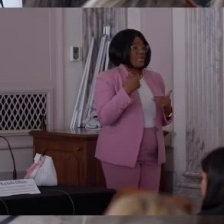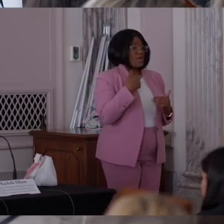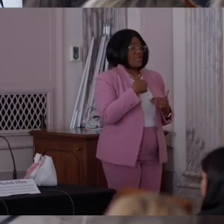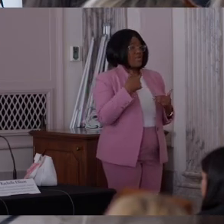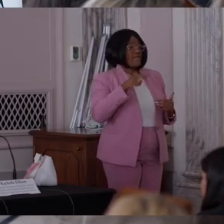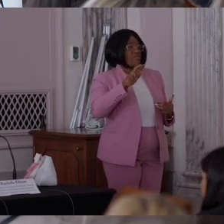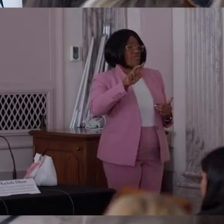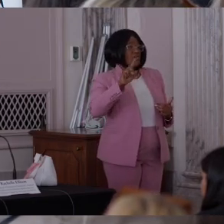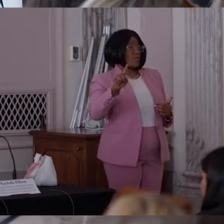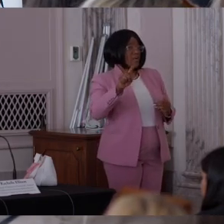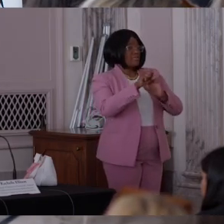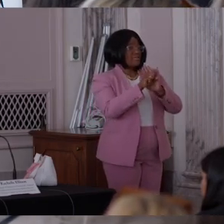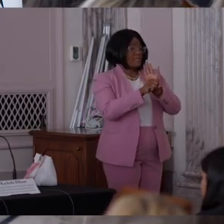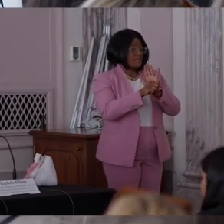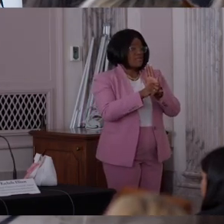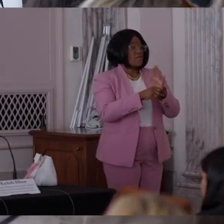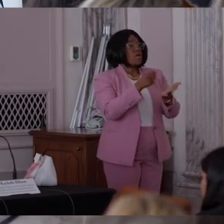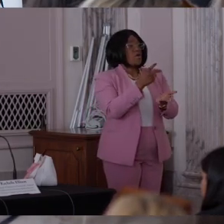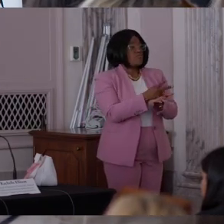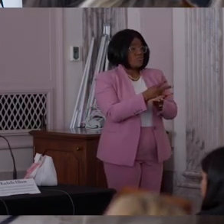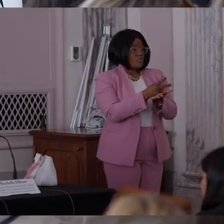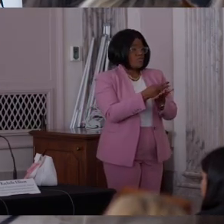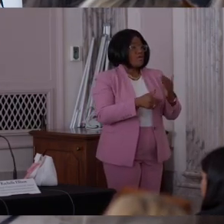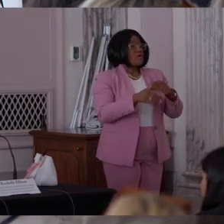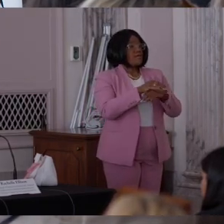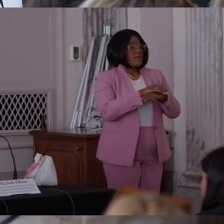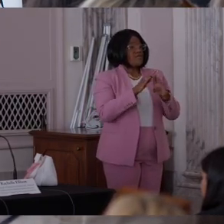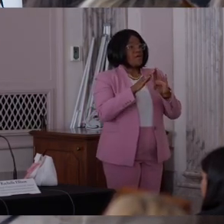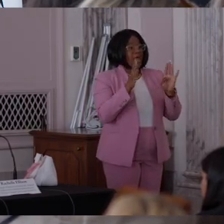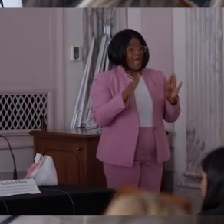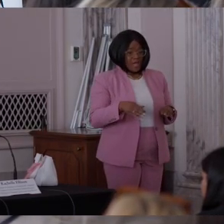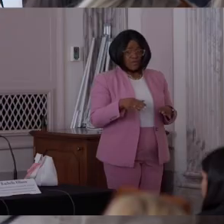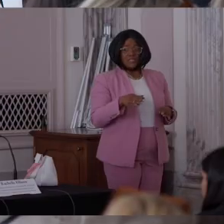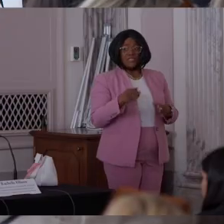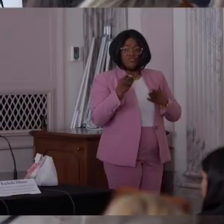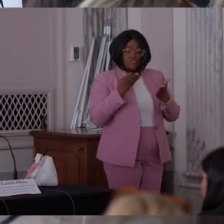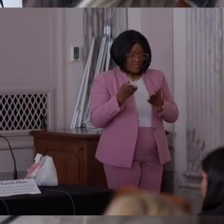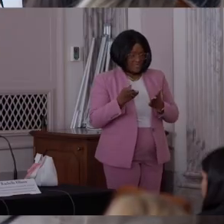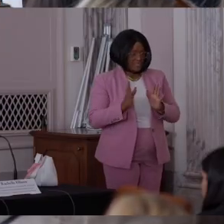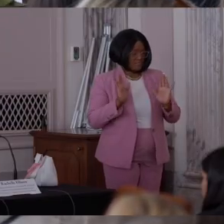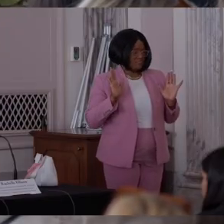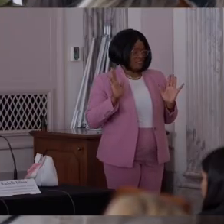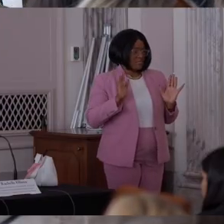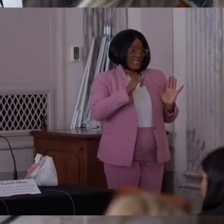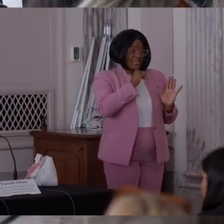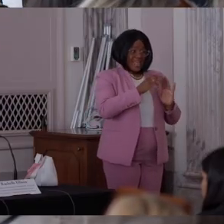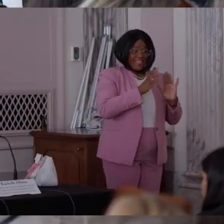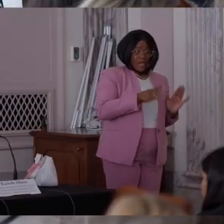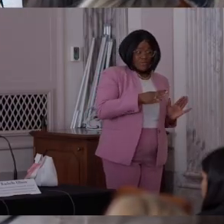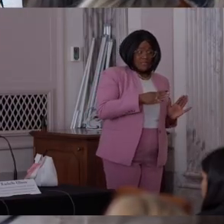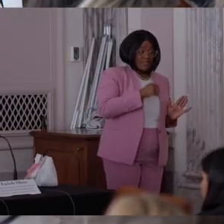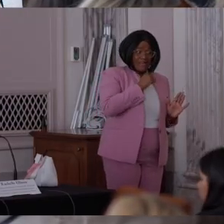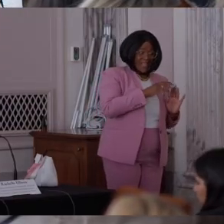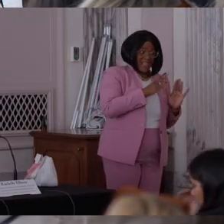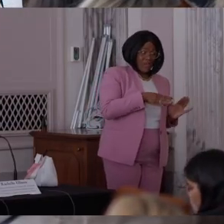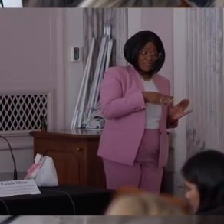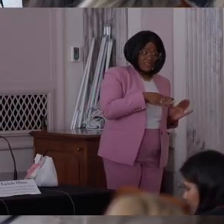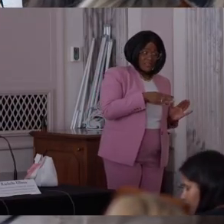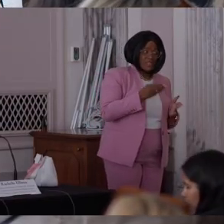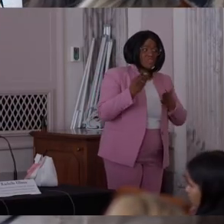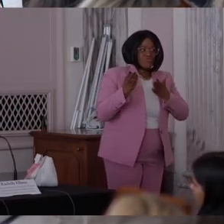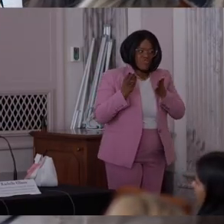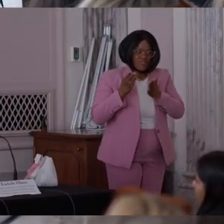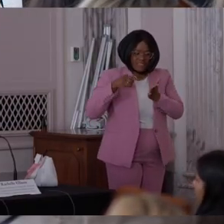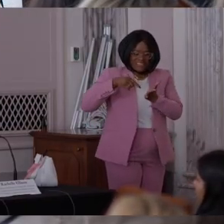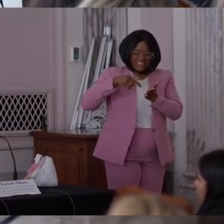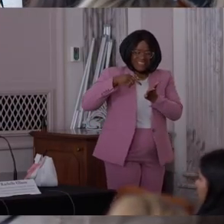31 states are approved to cover housing-related services, not the housing, but the services that help people get housing and maintain housing.